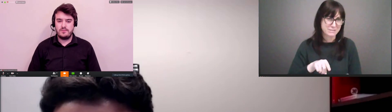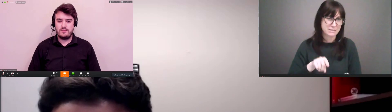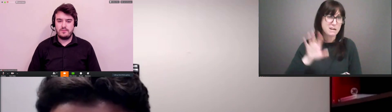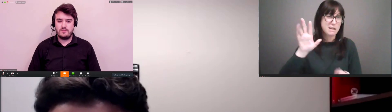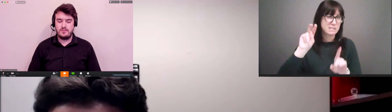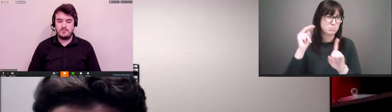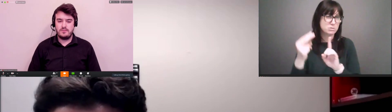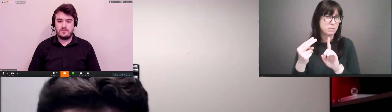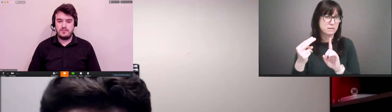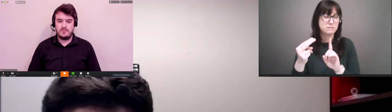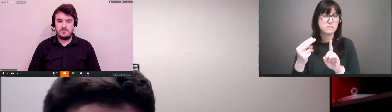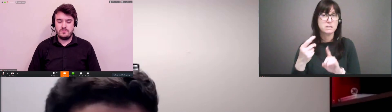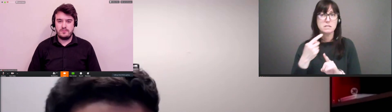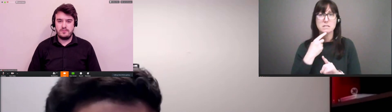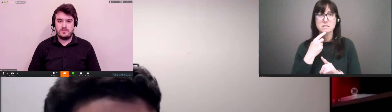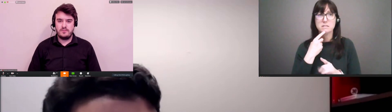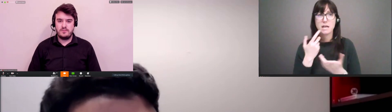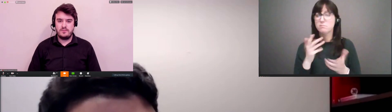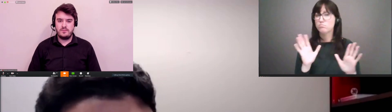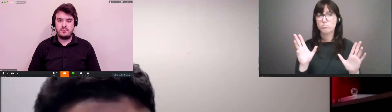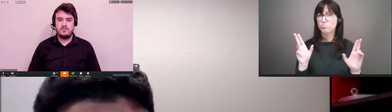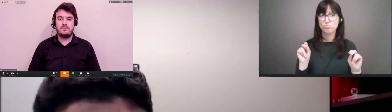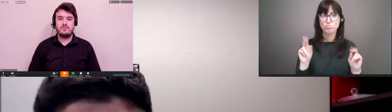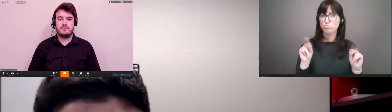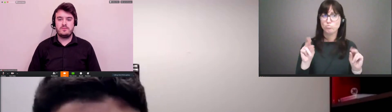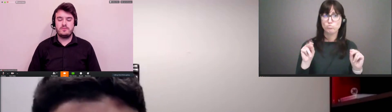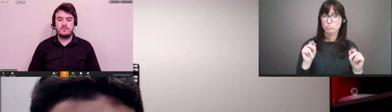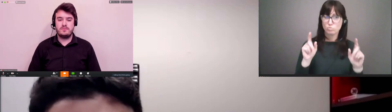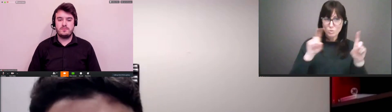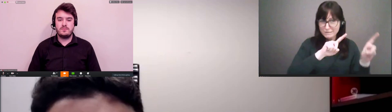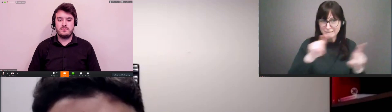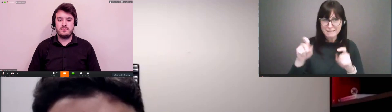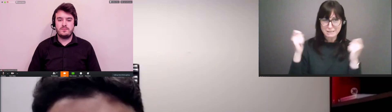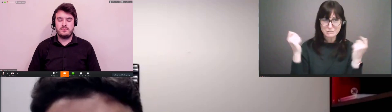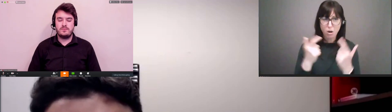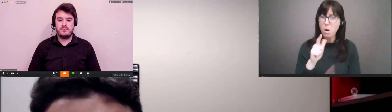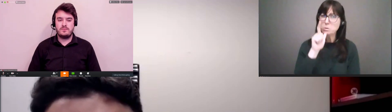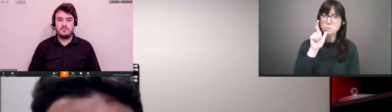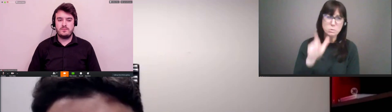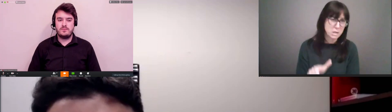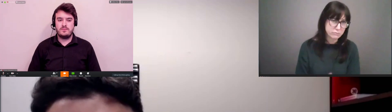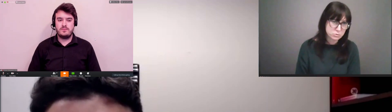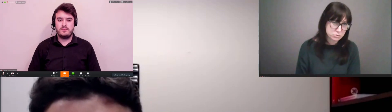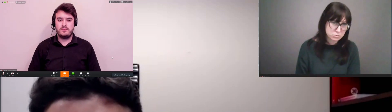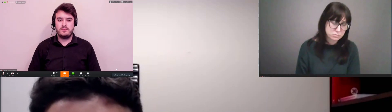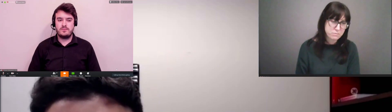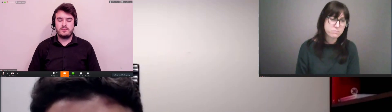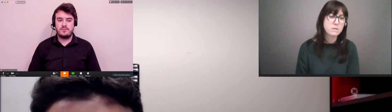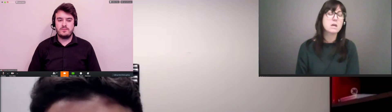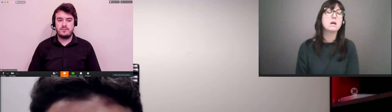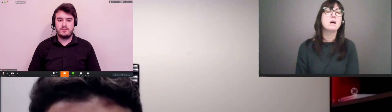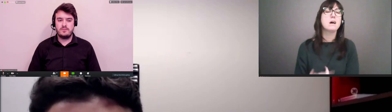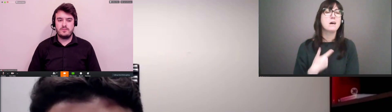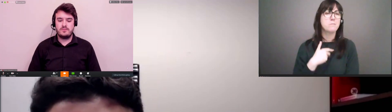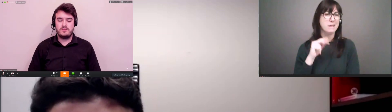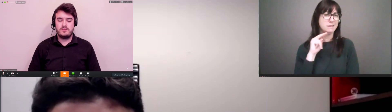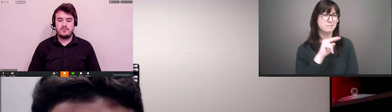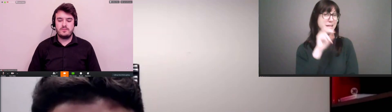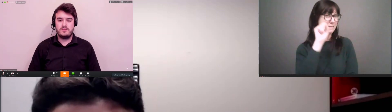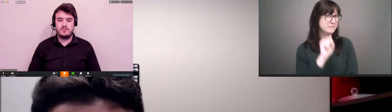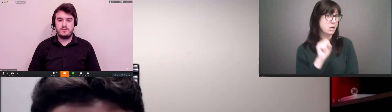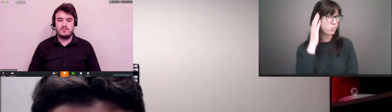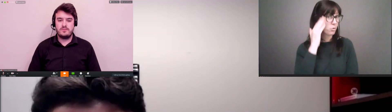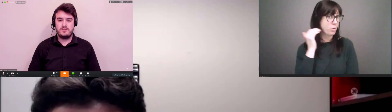perspective, he would say no. I was looking at South Korea's